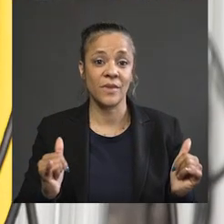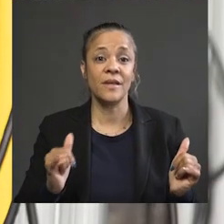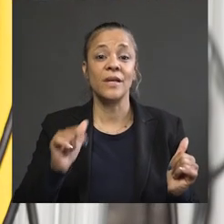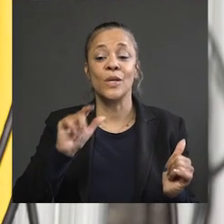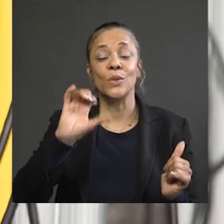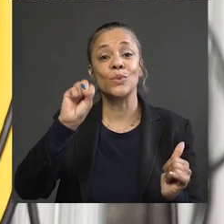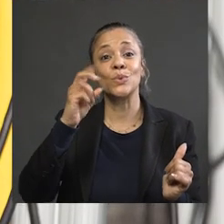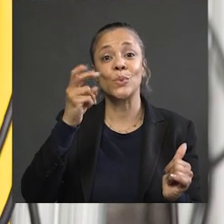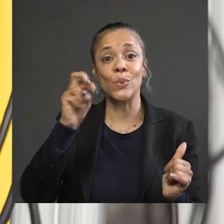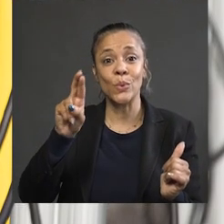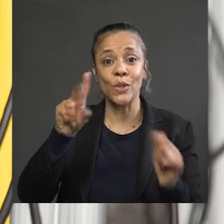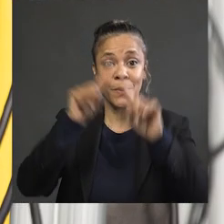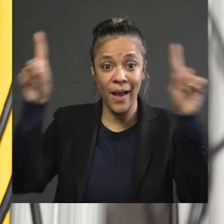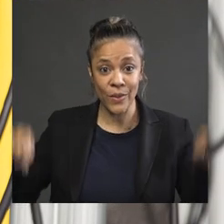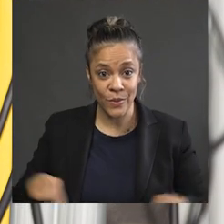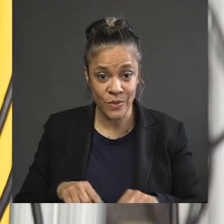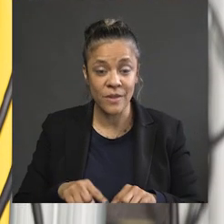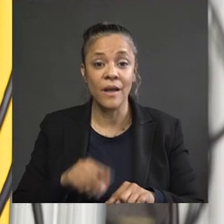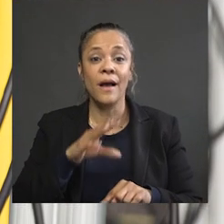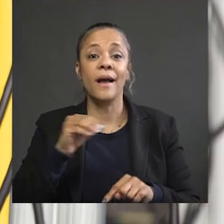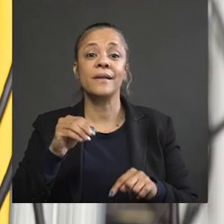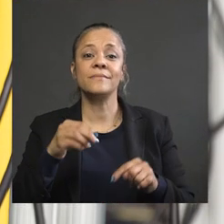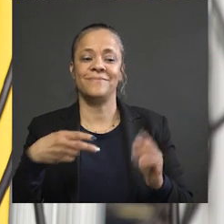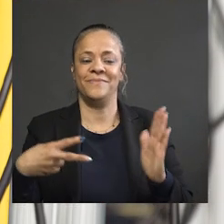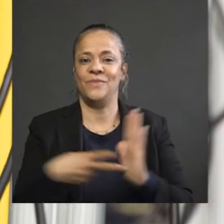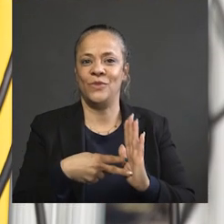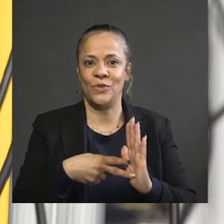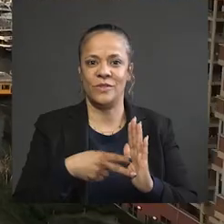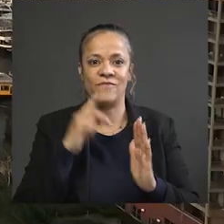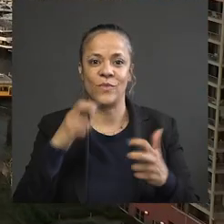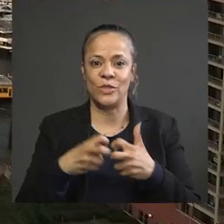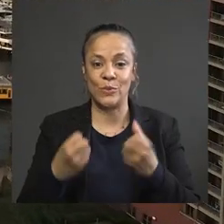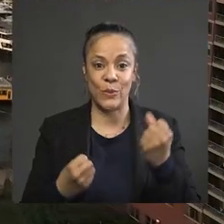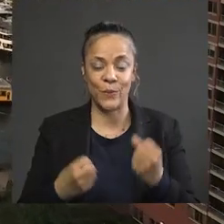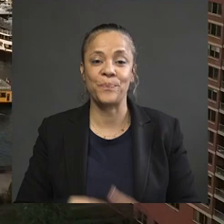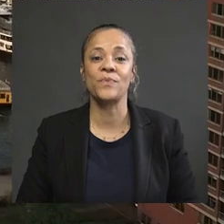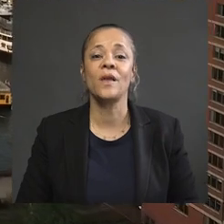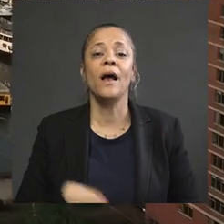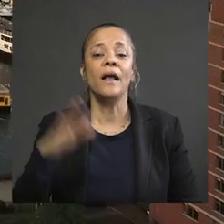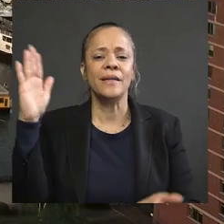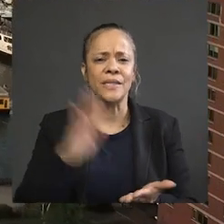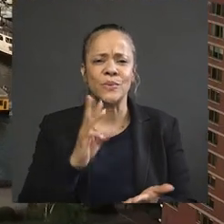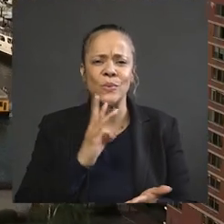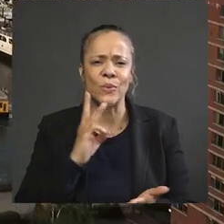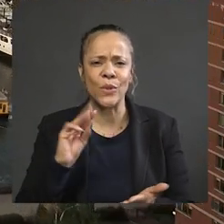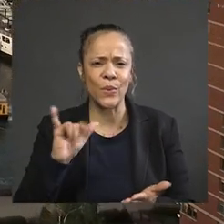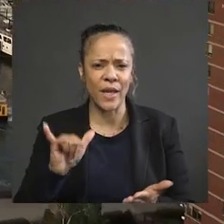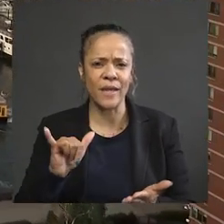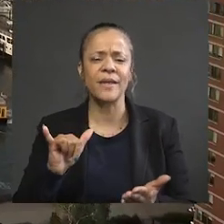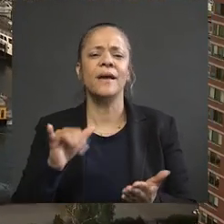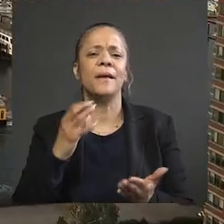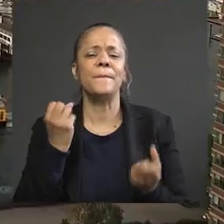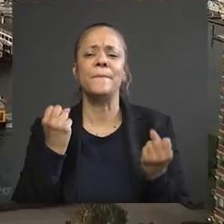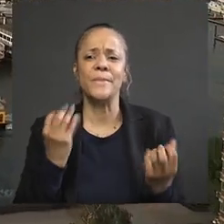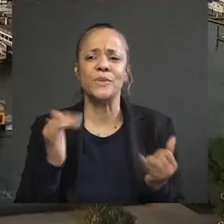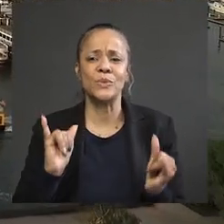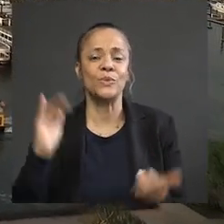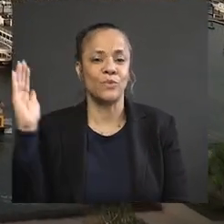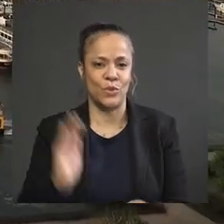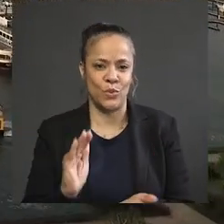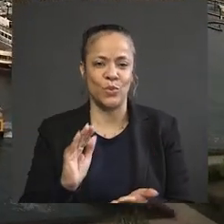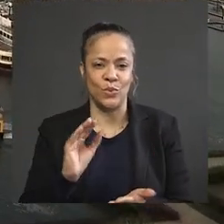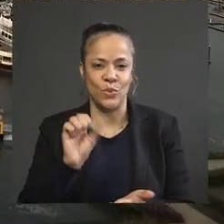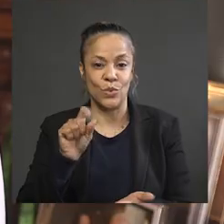charging stations, to new underground sewer infrastructure, eliminating buildup and pollution from our local waterways, and many other stormwater